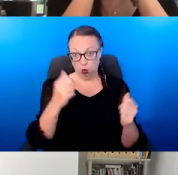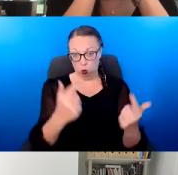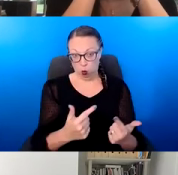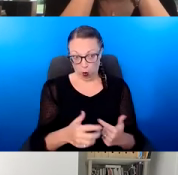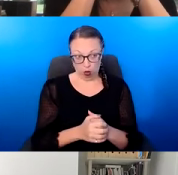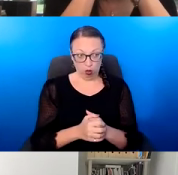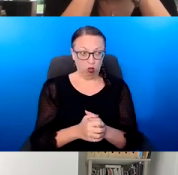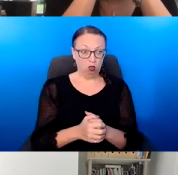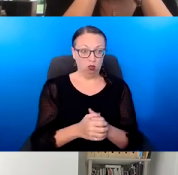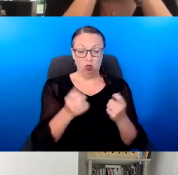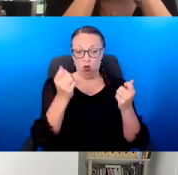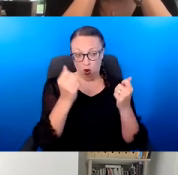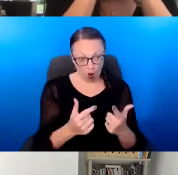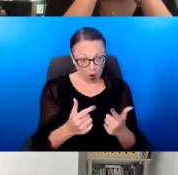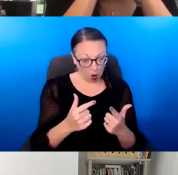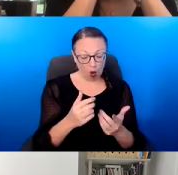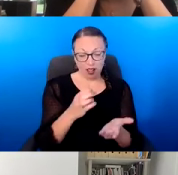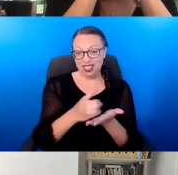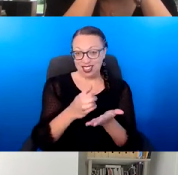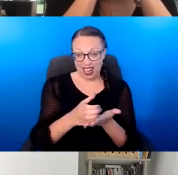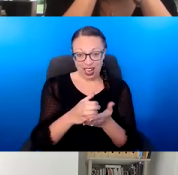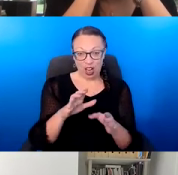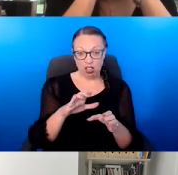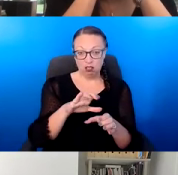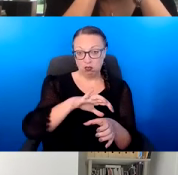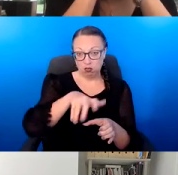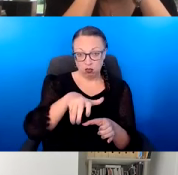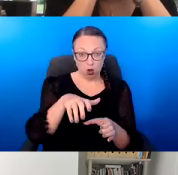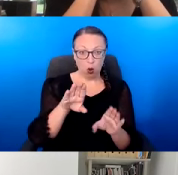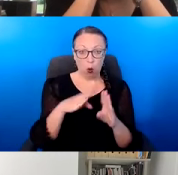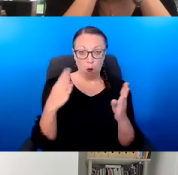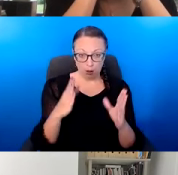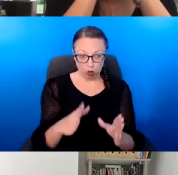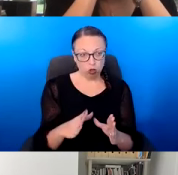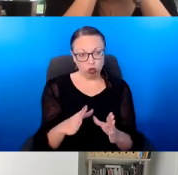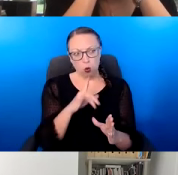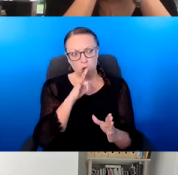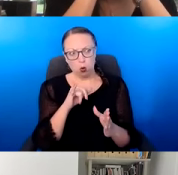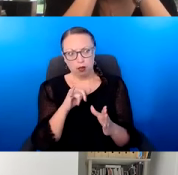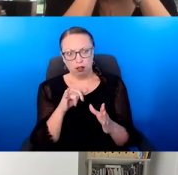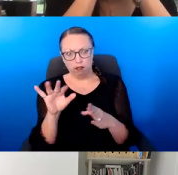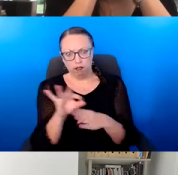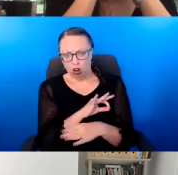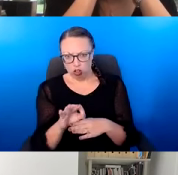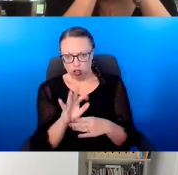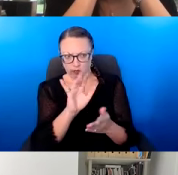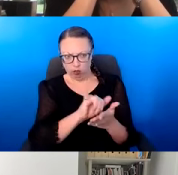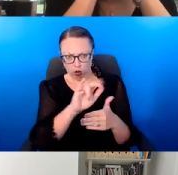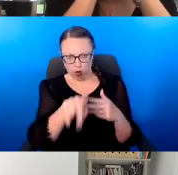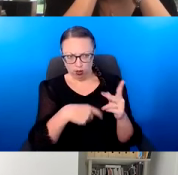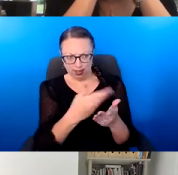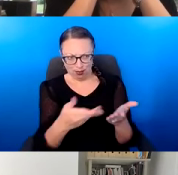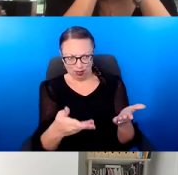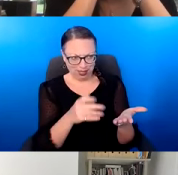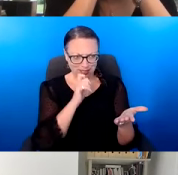they're all can openers. So it really is about function. And for these kinds of objects, not